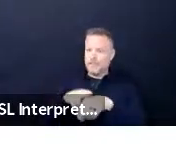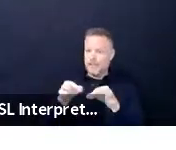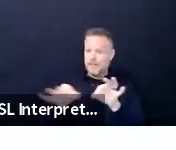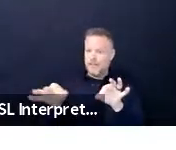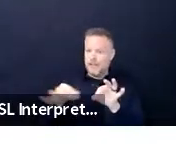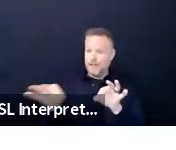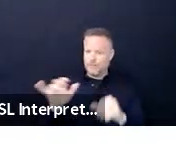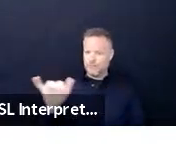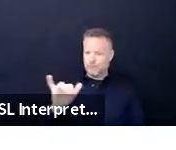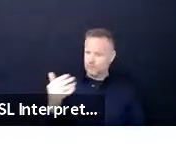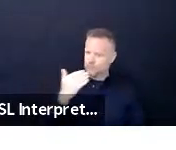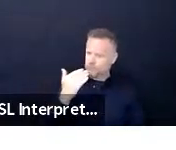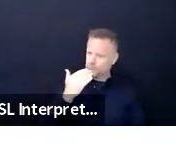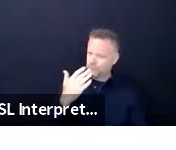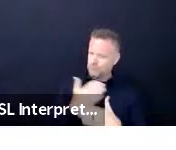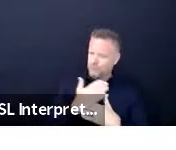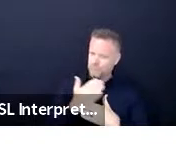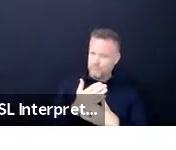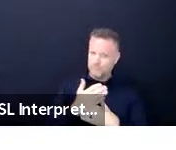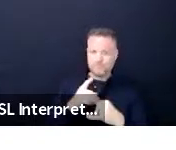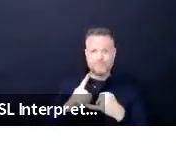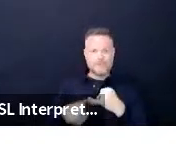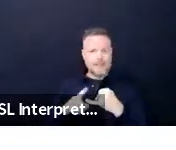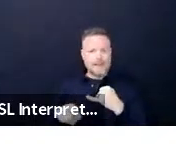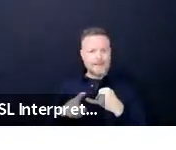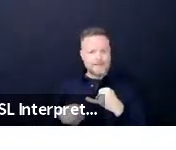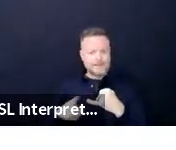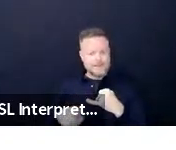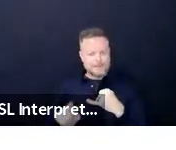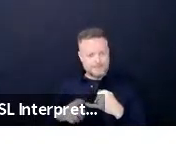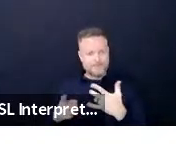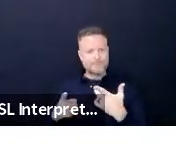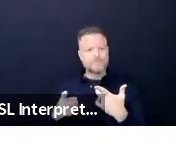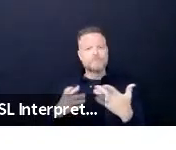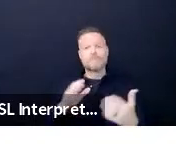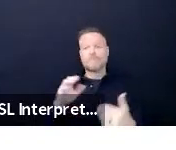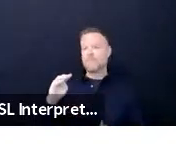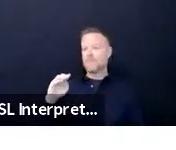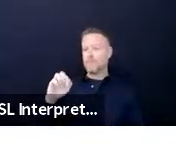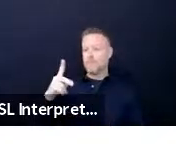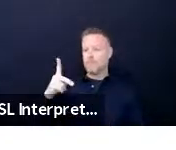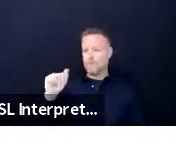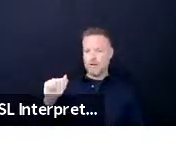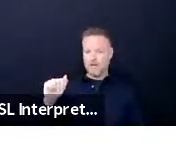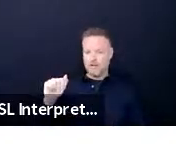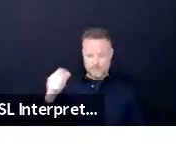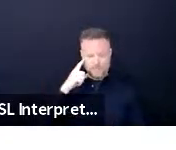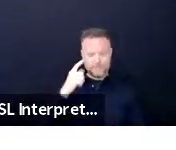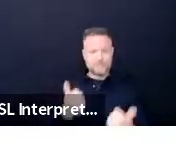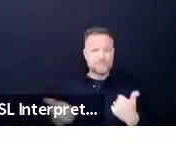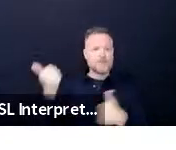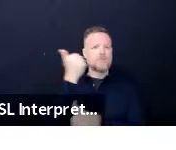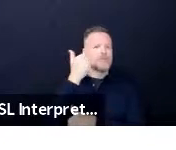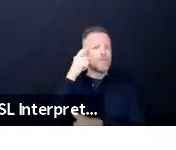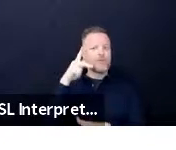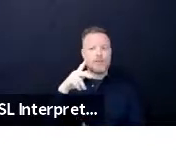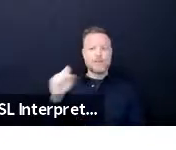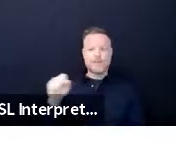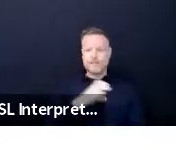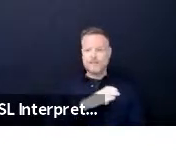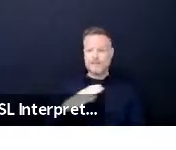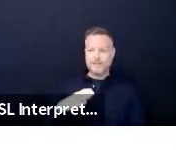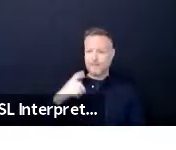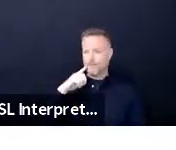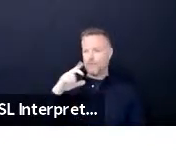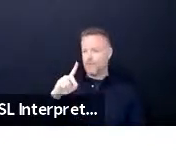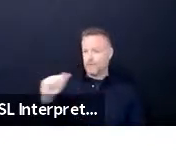sharing that. So last but not least, we'll hear from Martha Gabehart, Executive Director for the Kansas Commission on